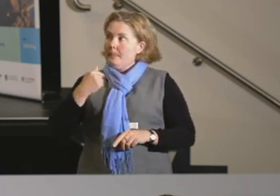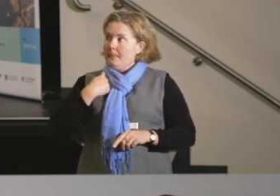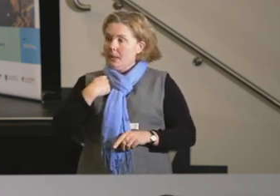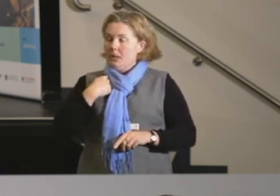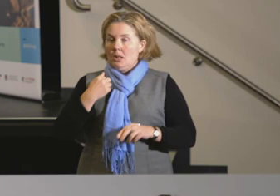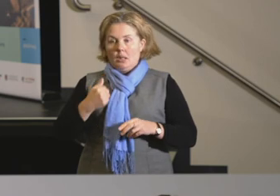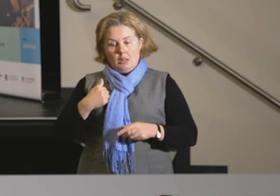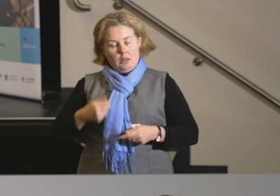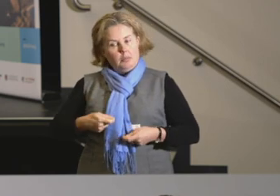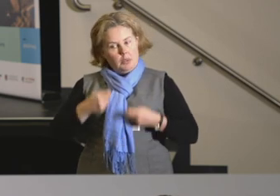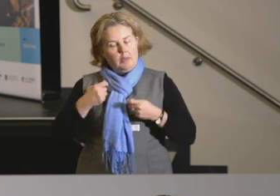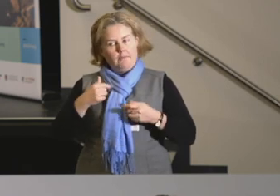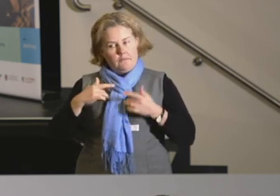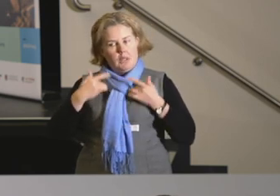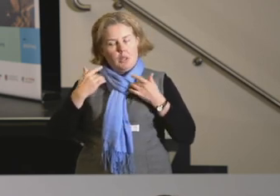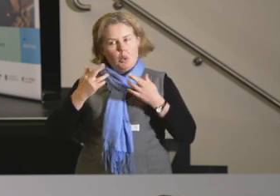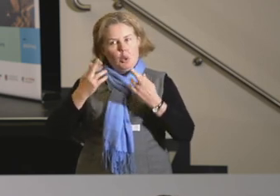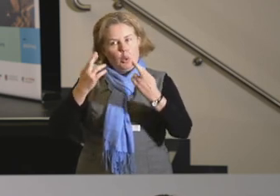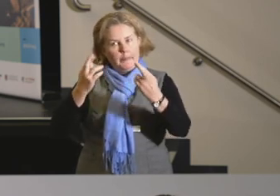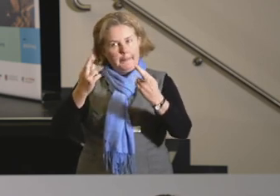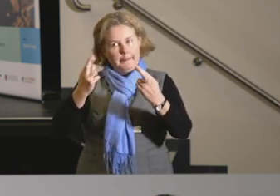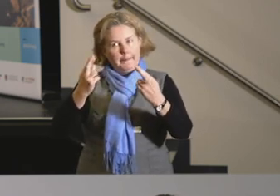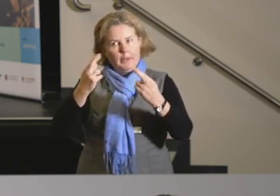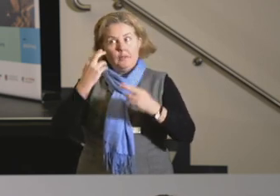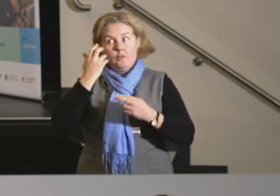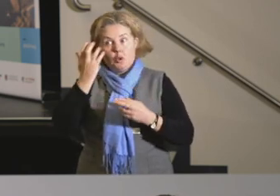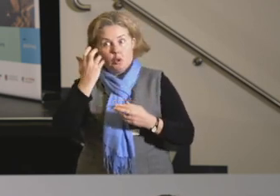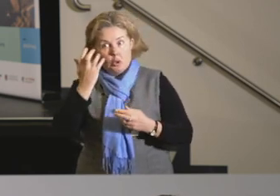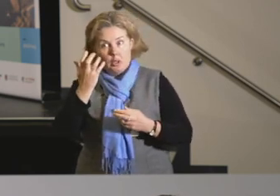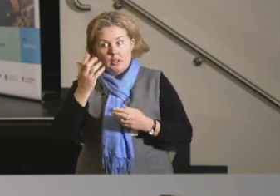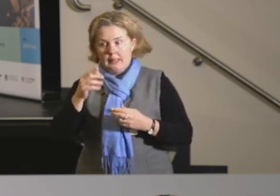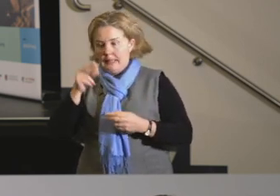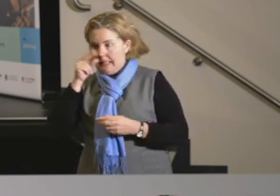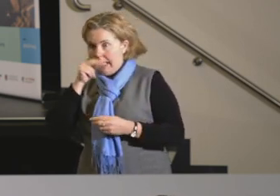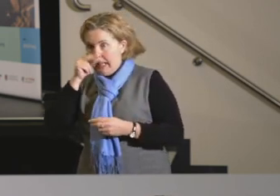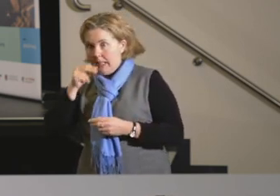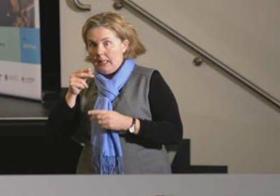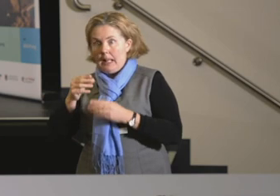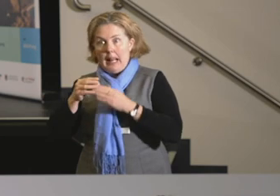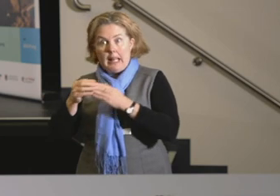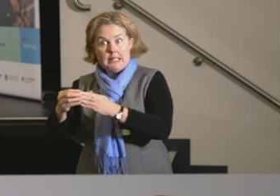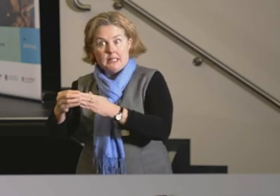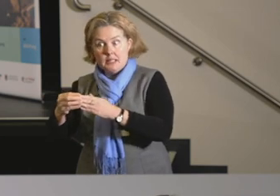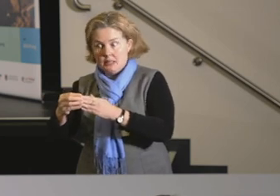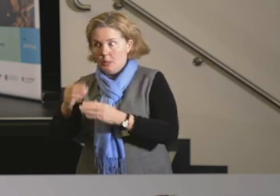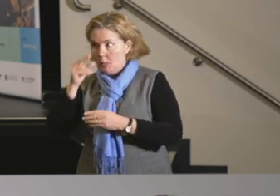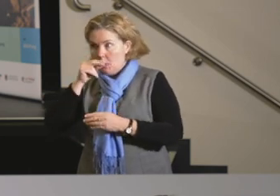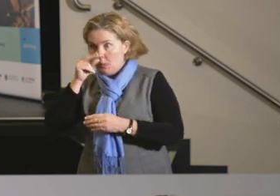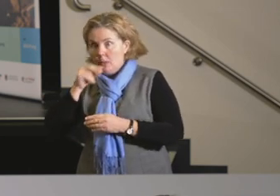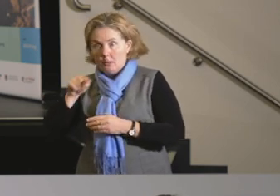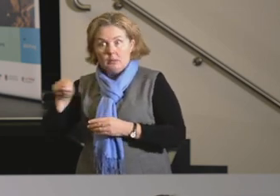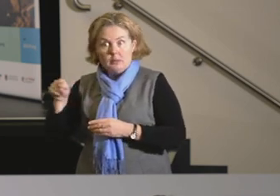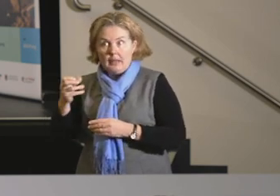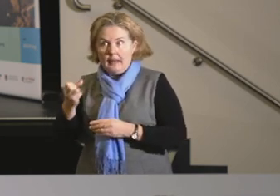the hope, the future, the leaders that are stepping up, the young leaders, the youth that we've also heard in other parts